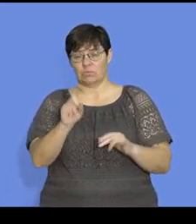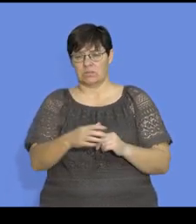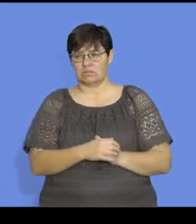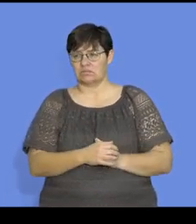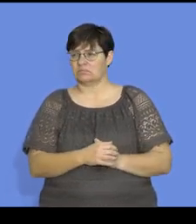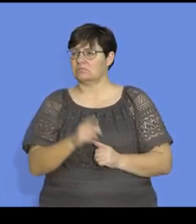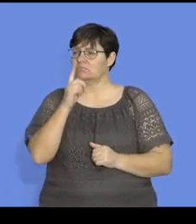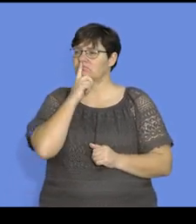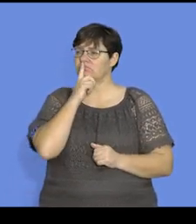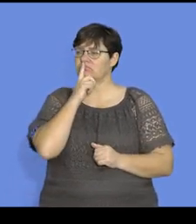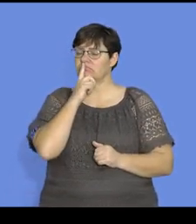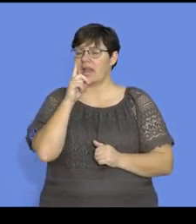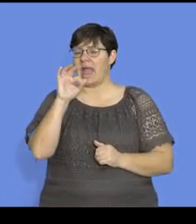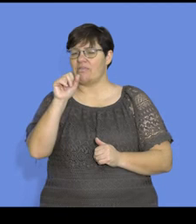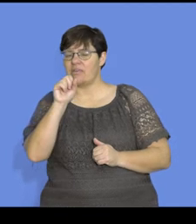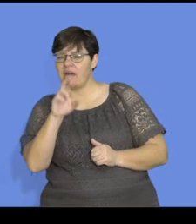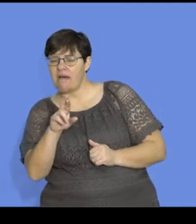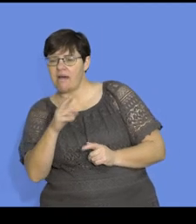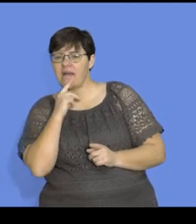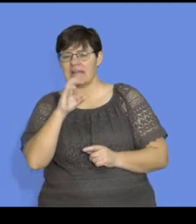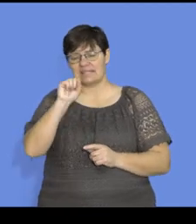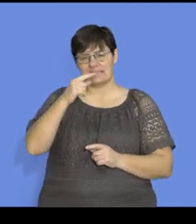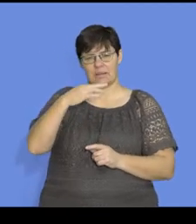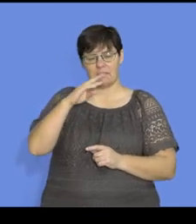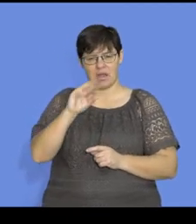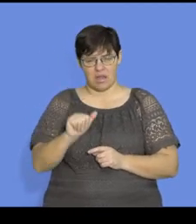else? Look at the anthers and look at the stigmas. They're